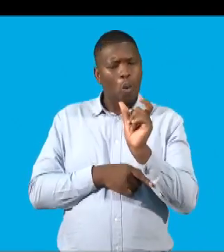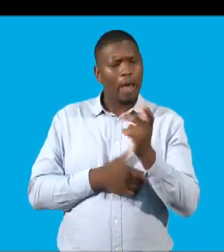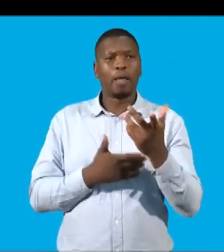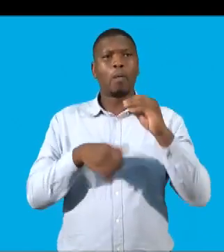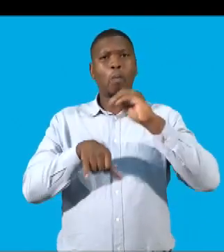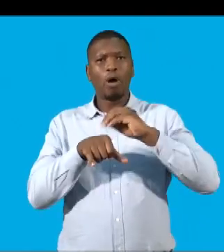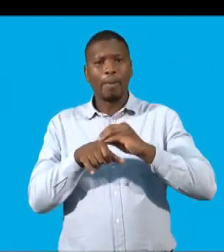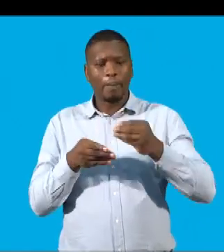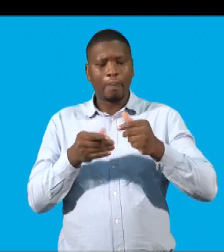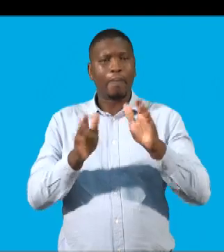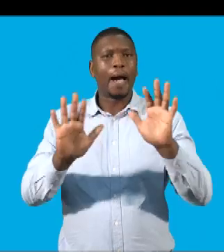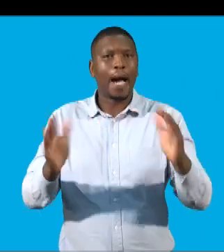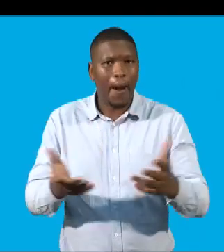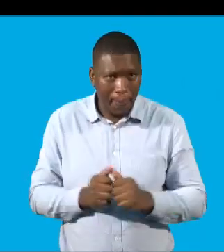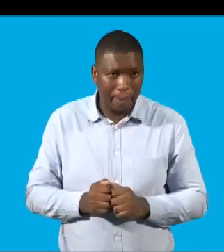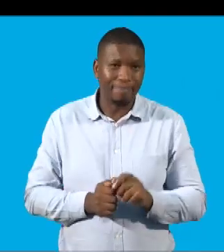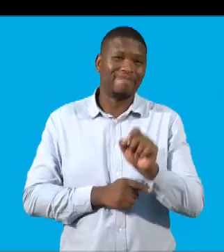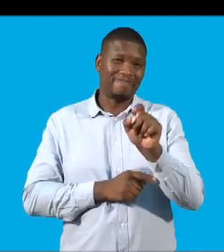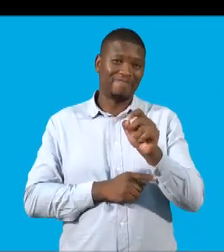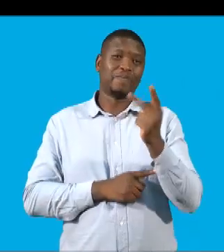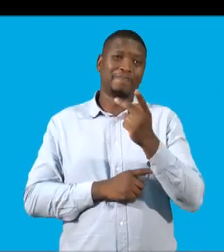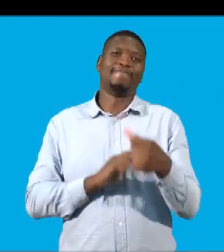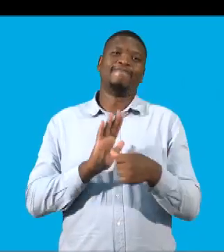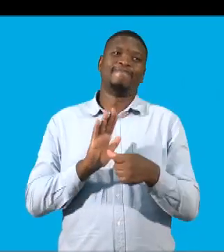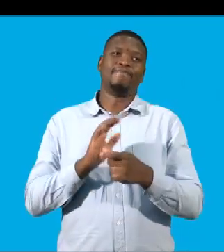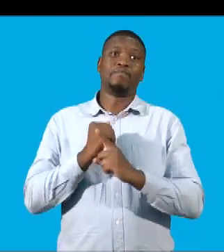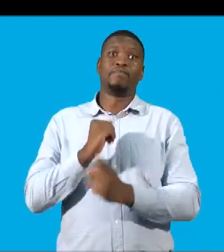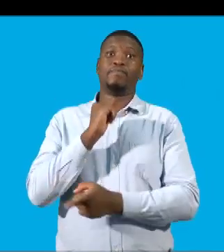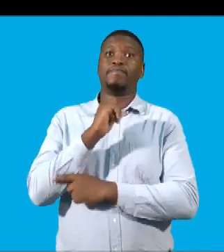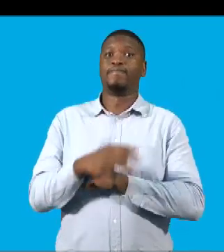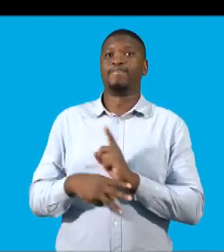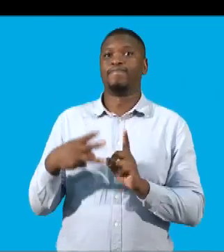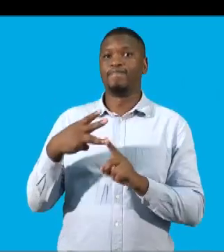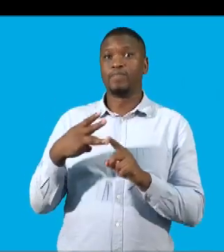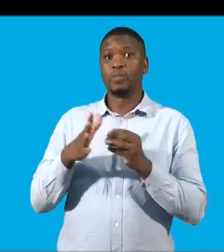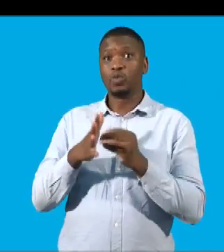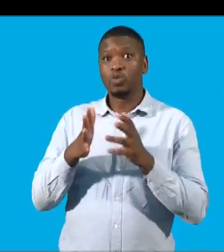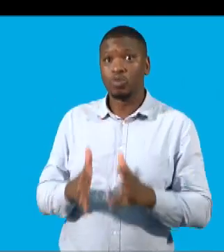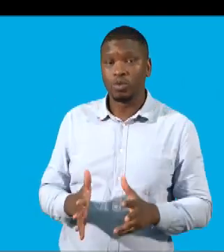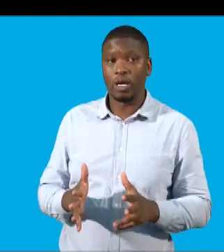interpret word problems. So that's also very important. And lastly,